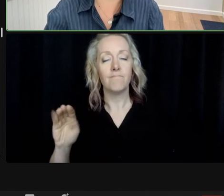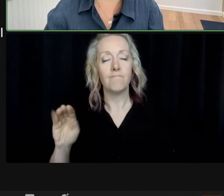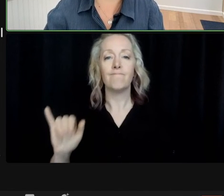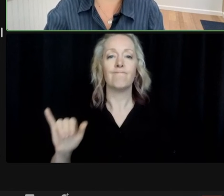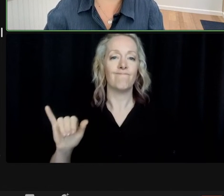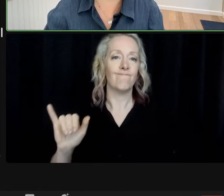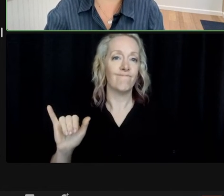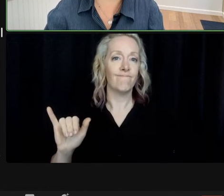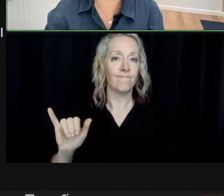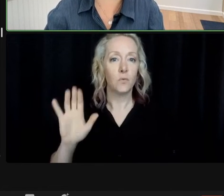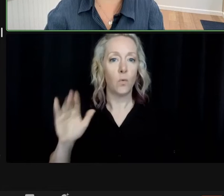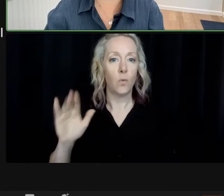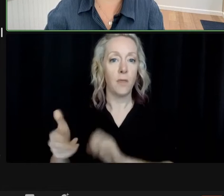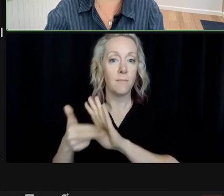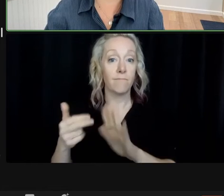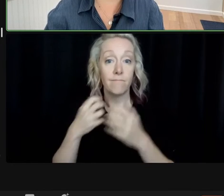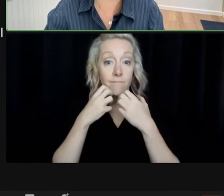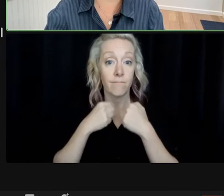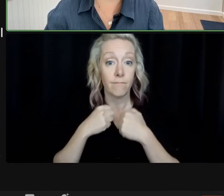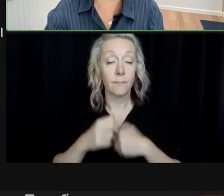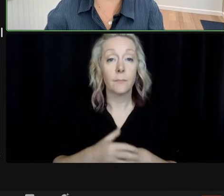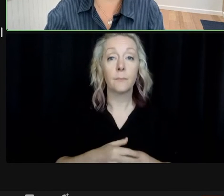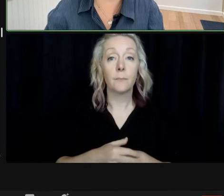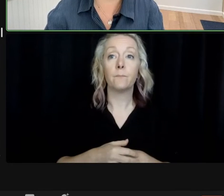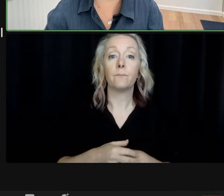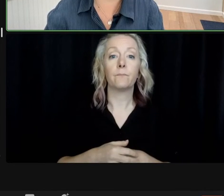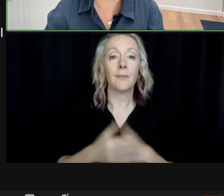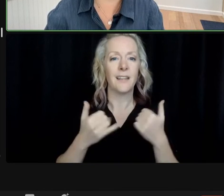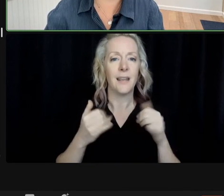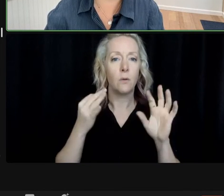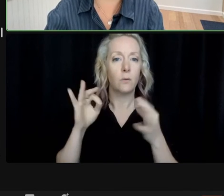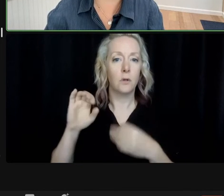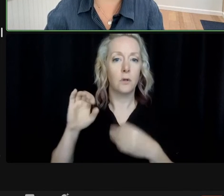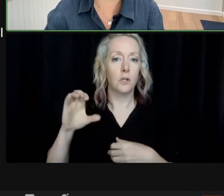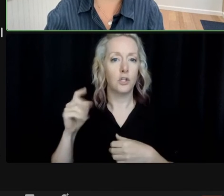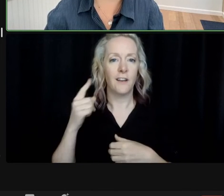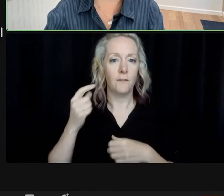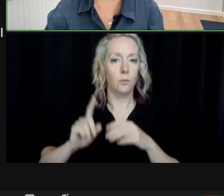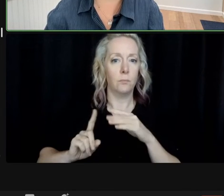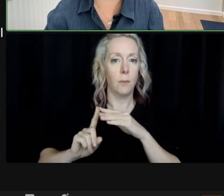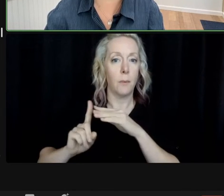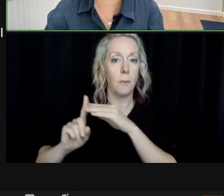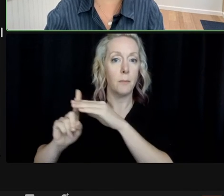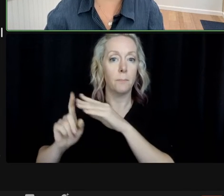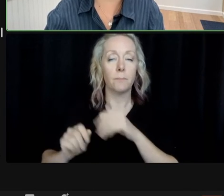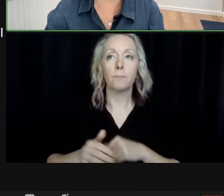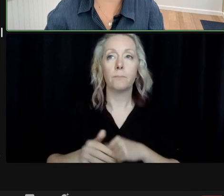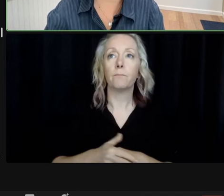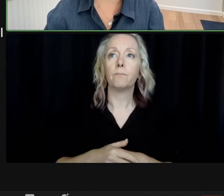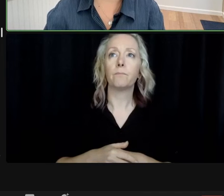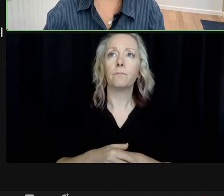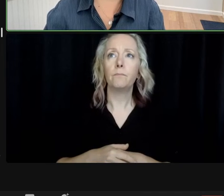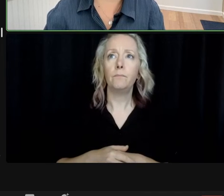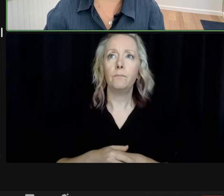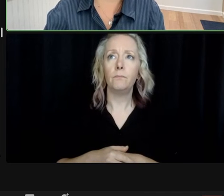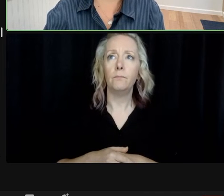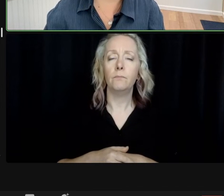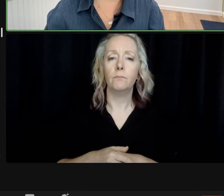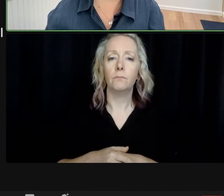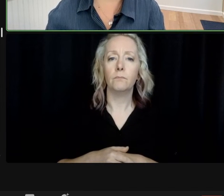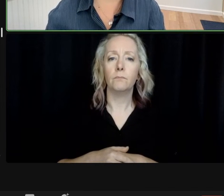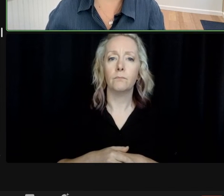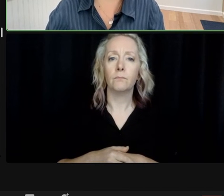Um, so I'm going to look at the chat now because there's a few things that popped up. Um, So